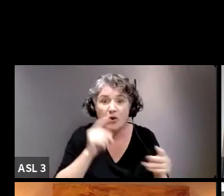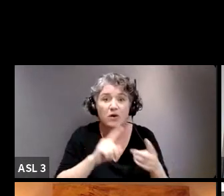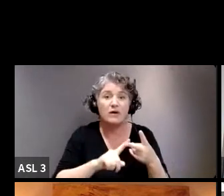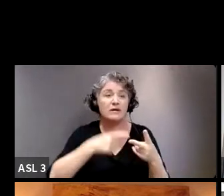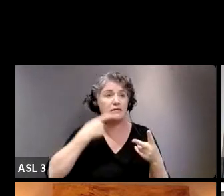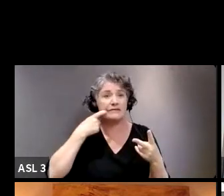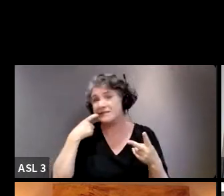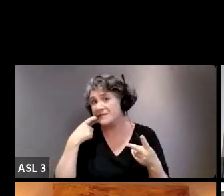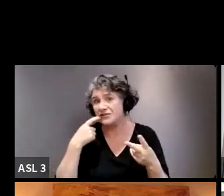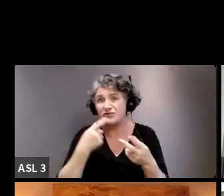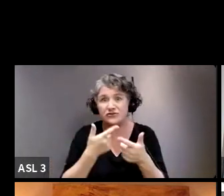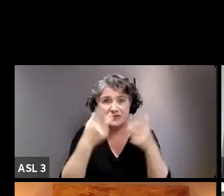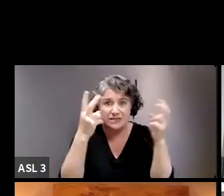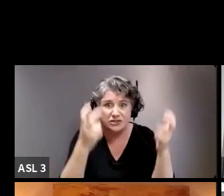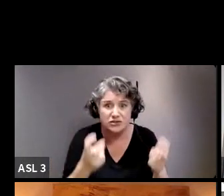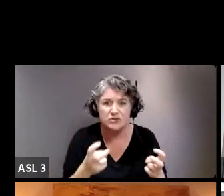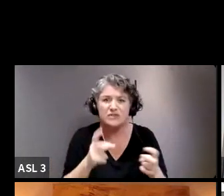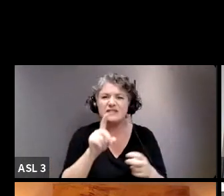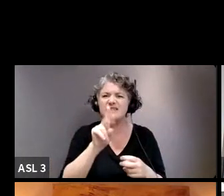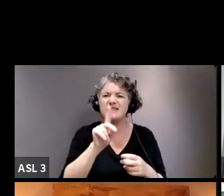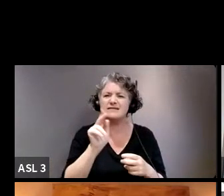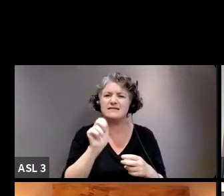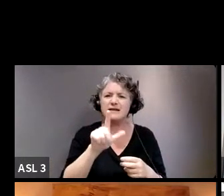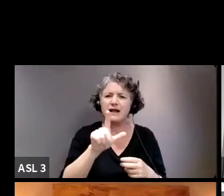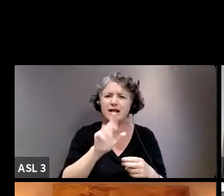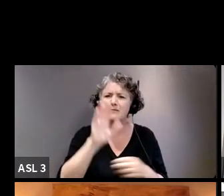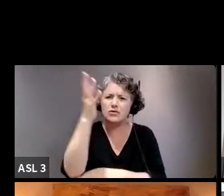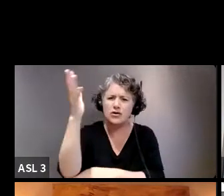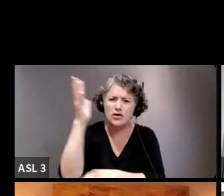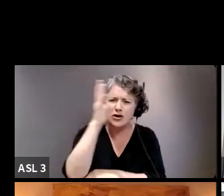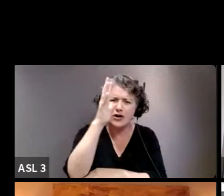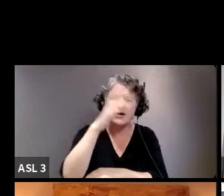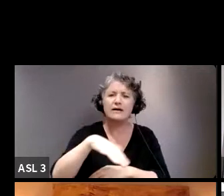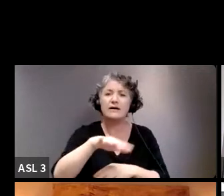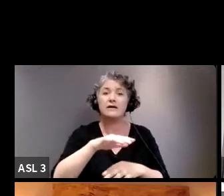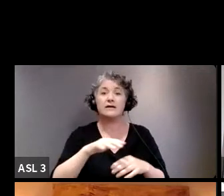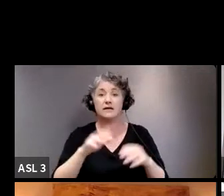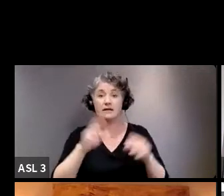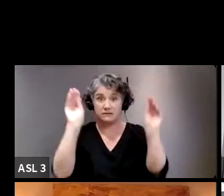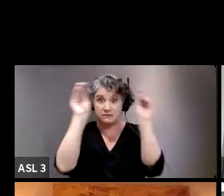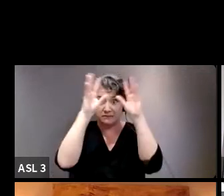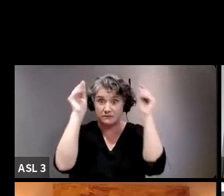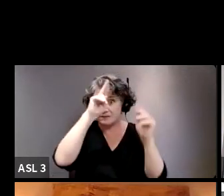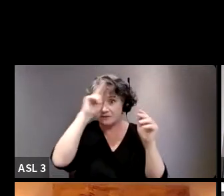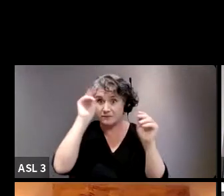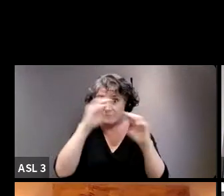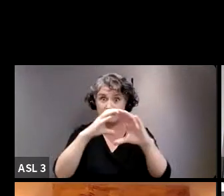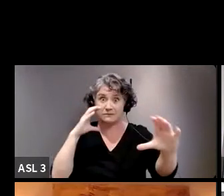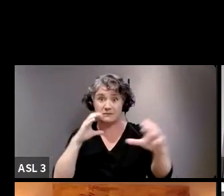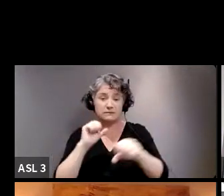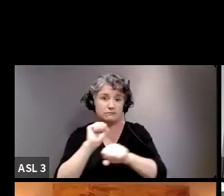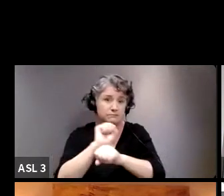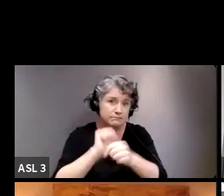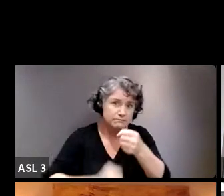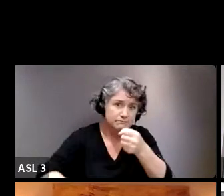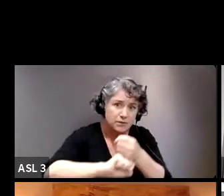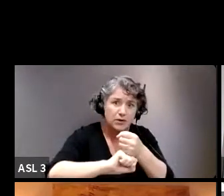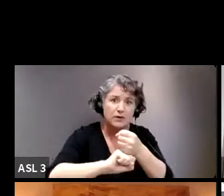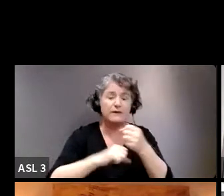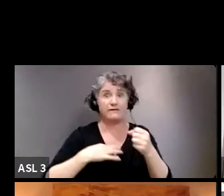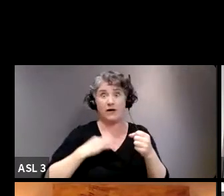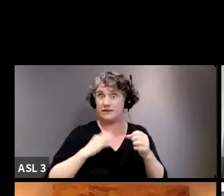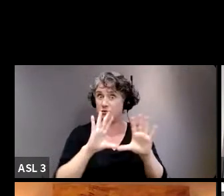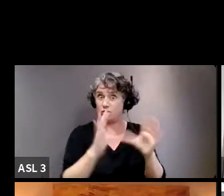dundale park and down through that street working with those uh these street paramedics as well as mentioned which is a volunteer group doing wonderful